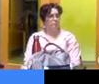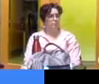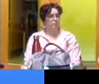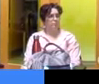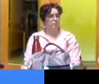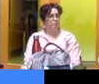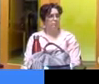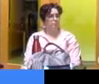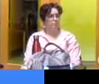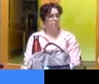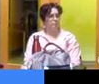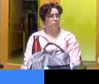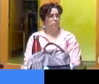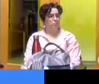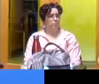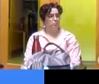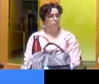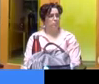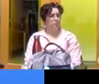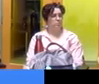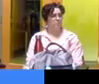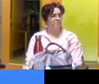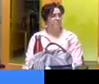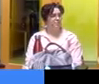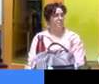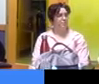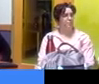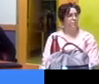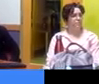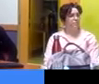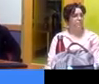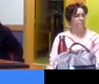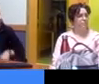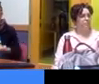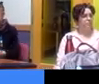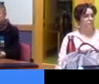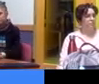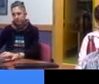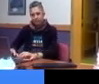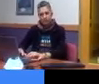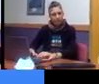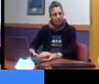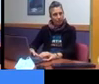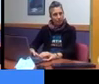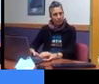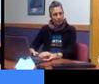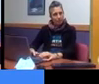in this area, so we could probably come up with a pretty good list. Feel free to unmute and kind of say your ideas.